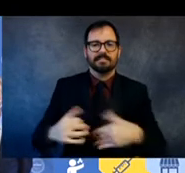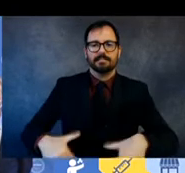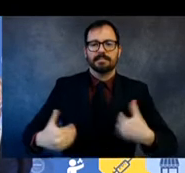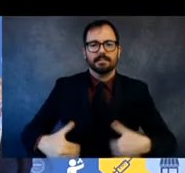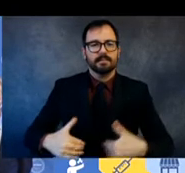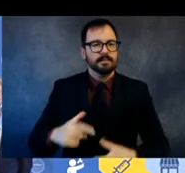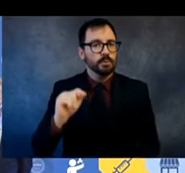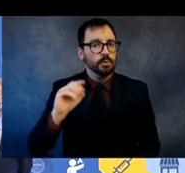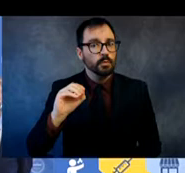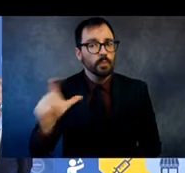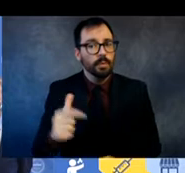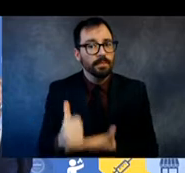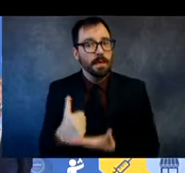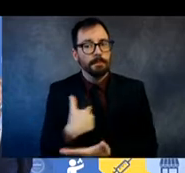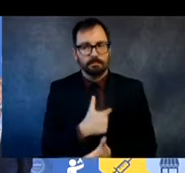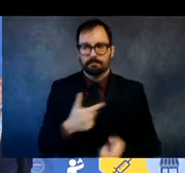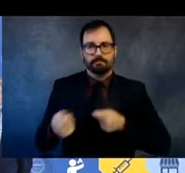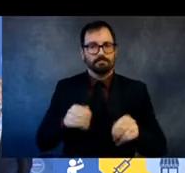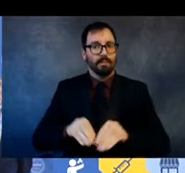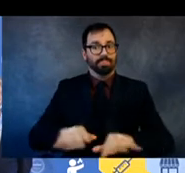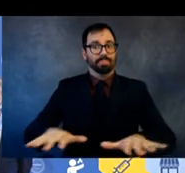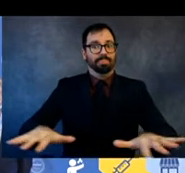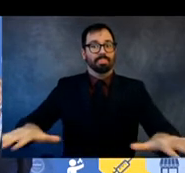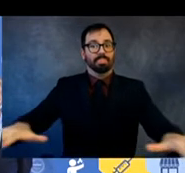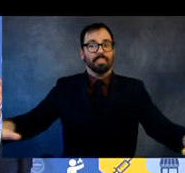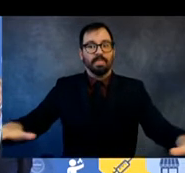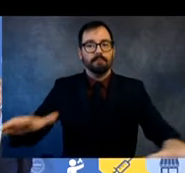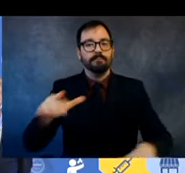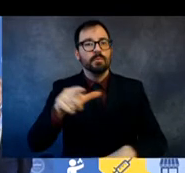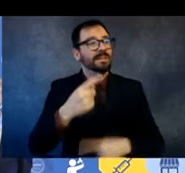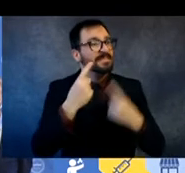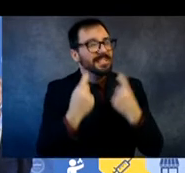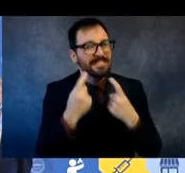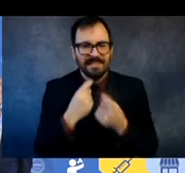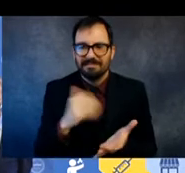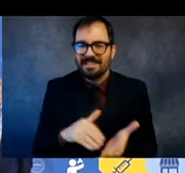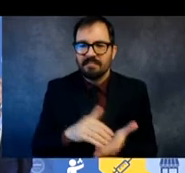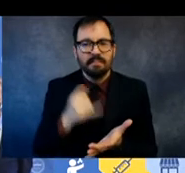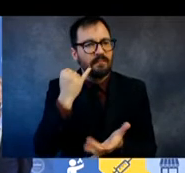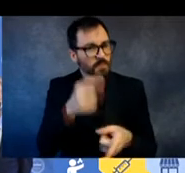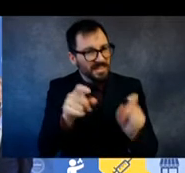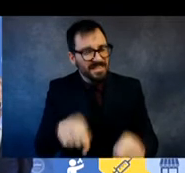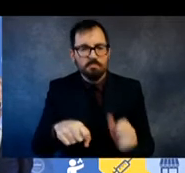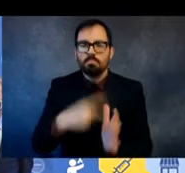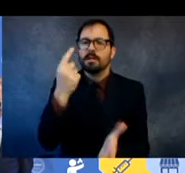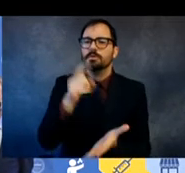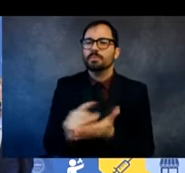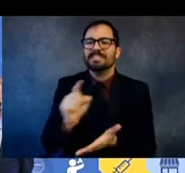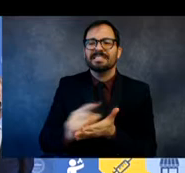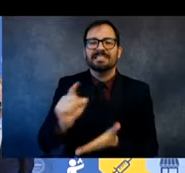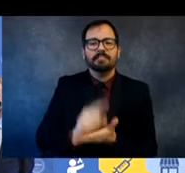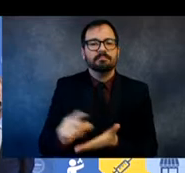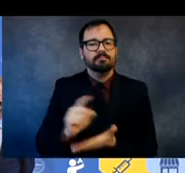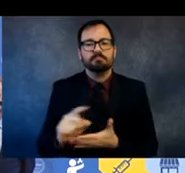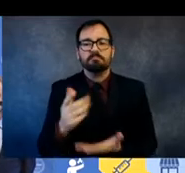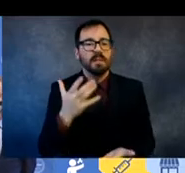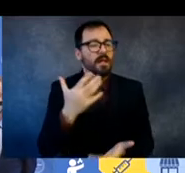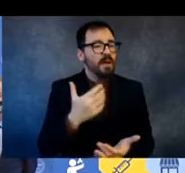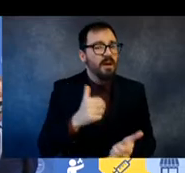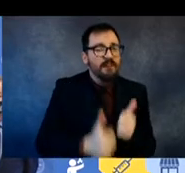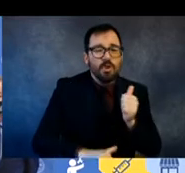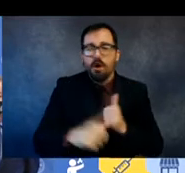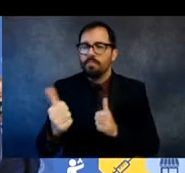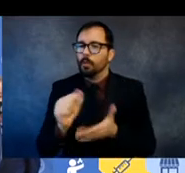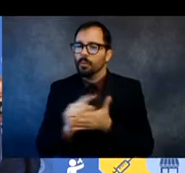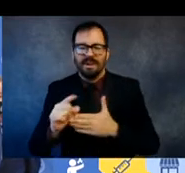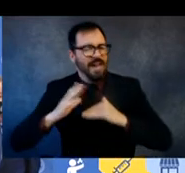spread of the virus. Again, we're asking everyone to commit to getting tested if you can once a week or at least every other week. We're asking employers